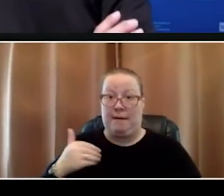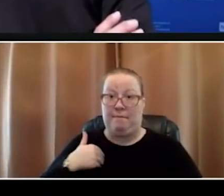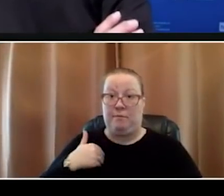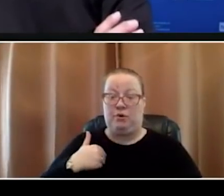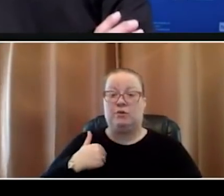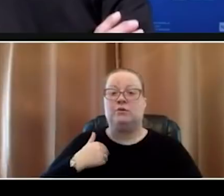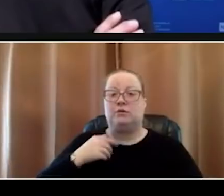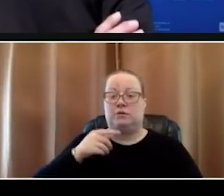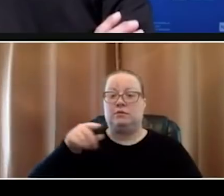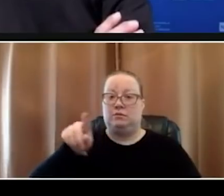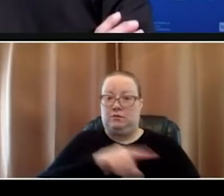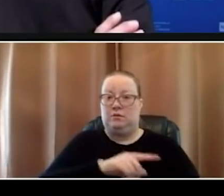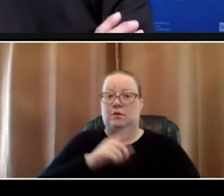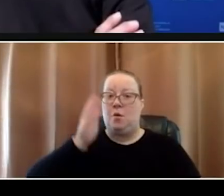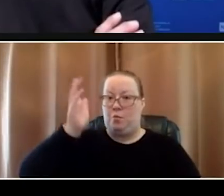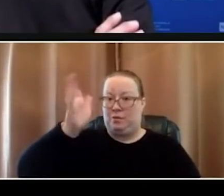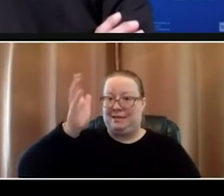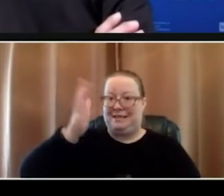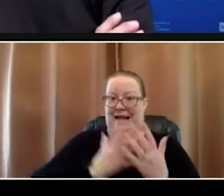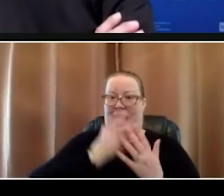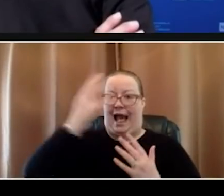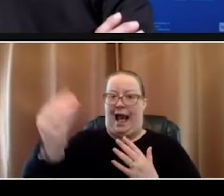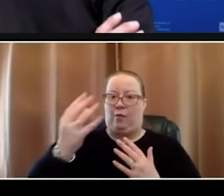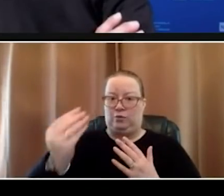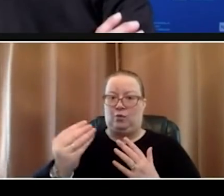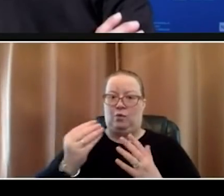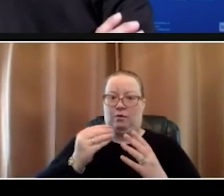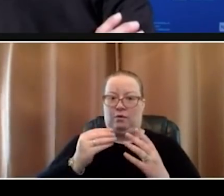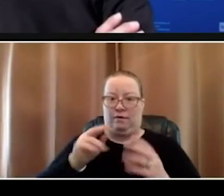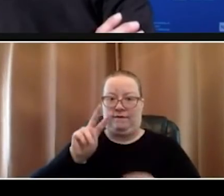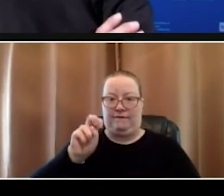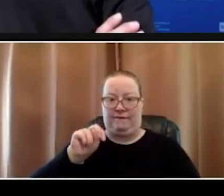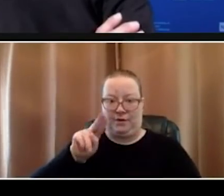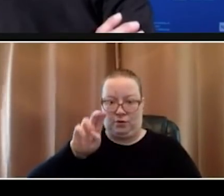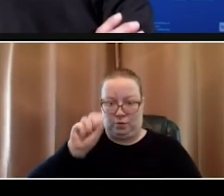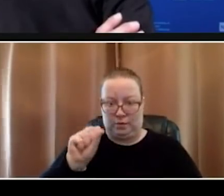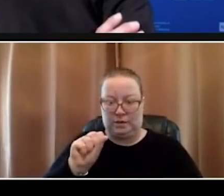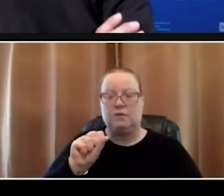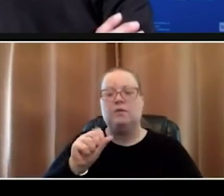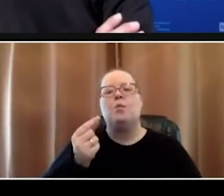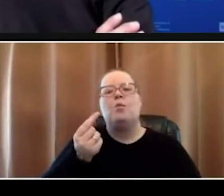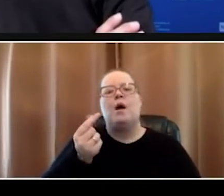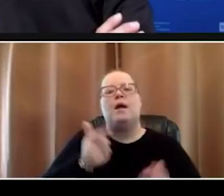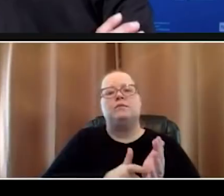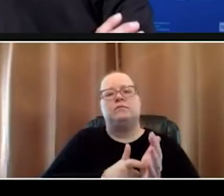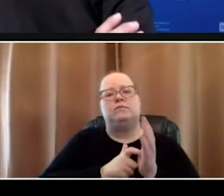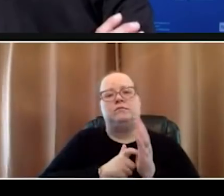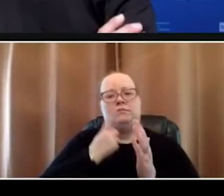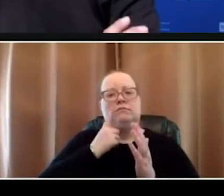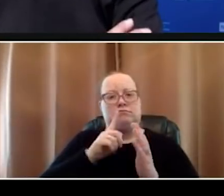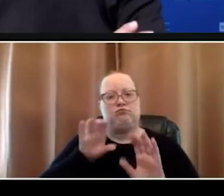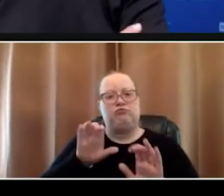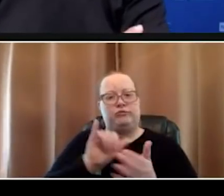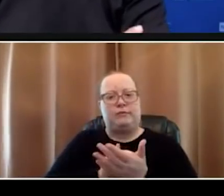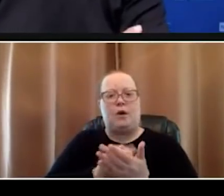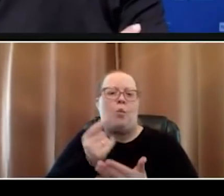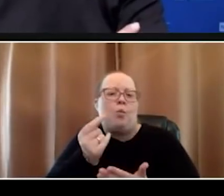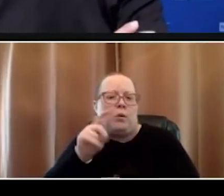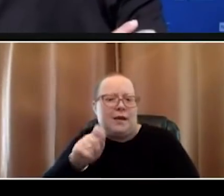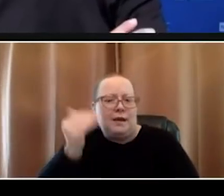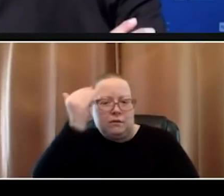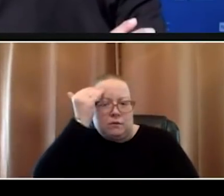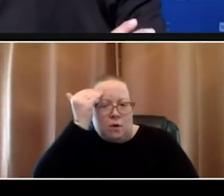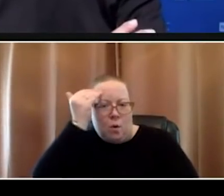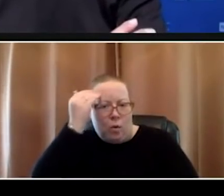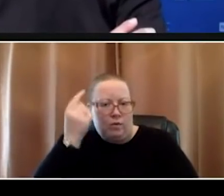present and program outdoor venues. What's required to do that? What do we need to know to have that